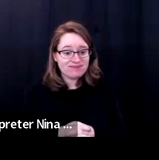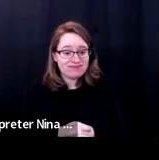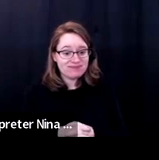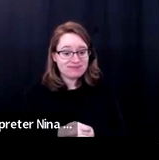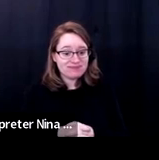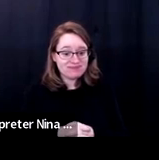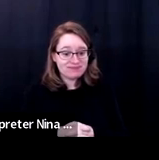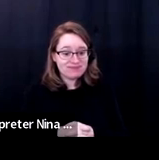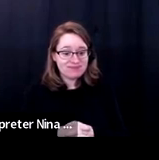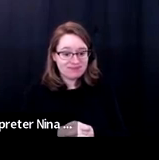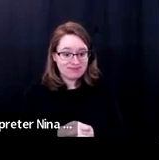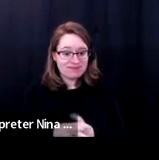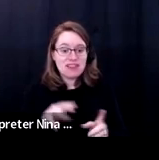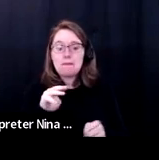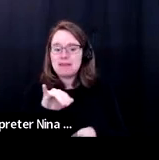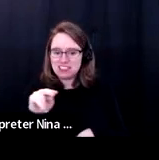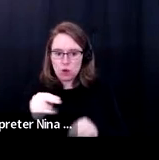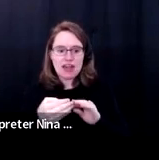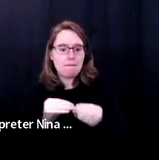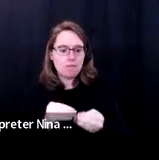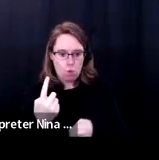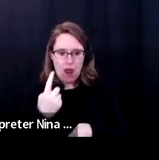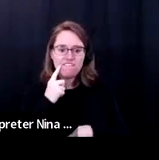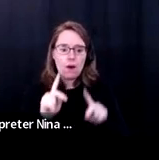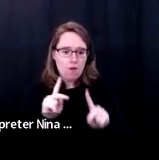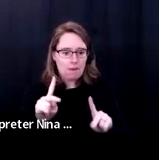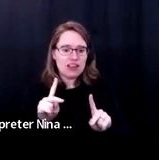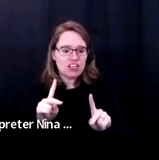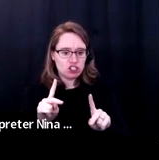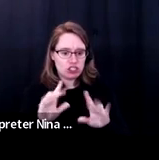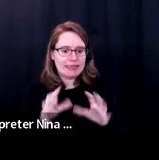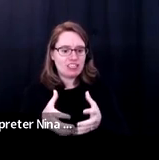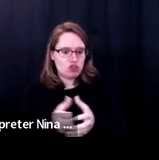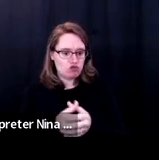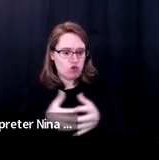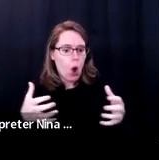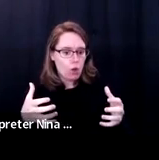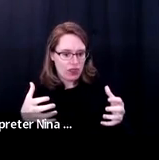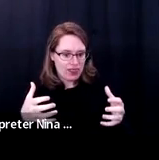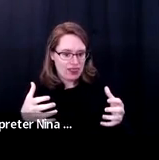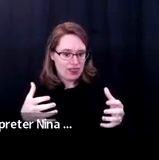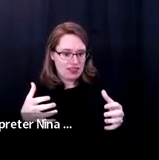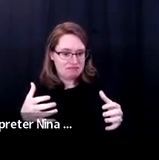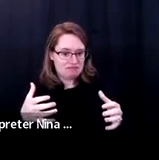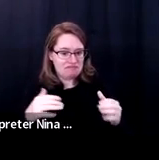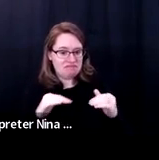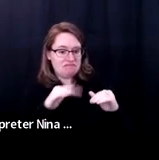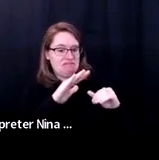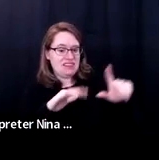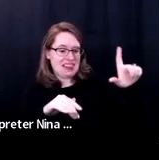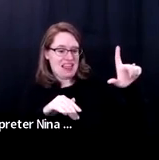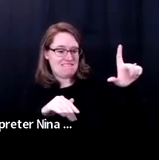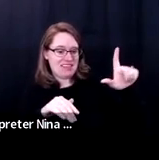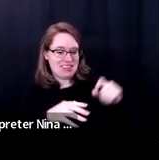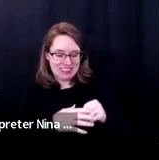yeah, there's one that says Minnesota #1 for population growth. It looks to me like it's kind of up and to the left of the one that says net